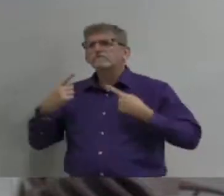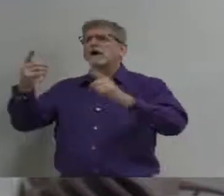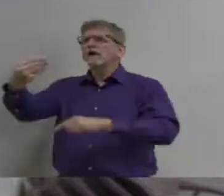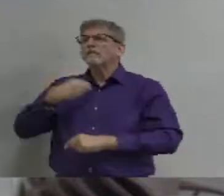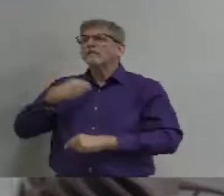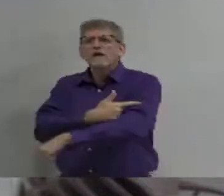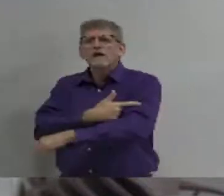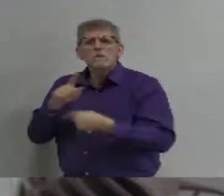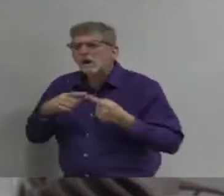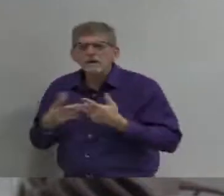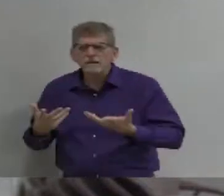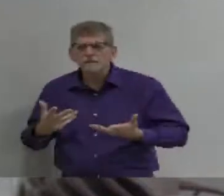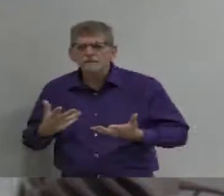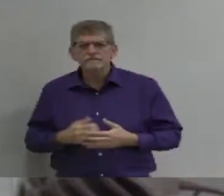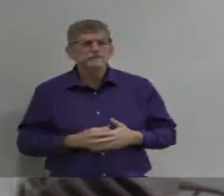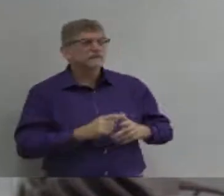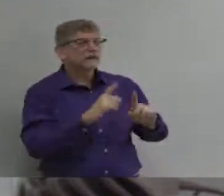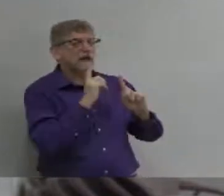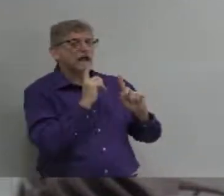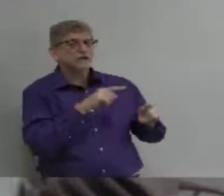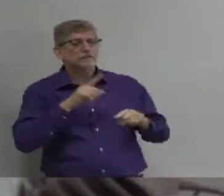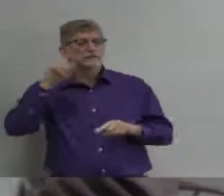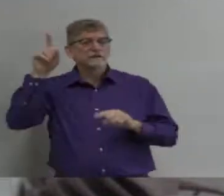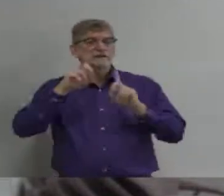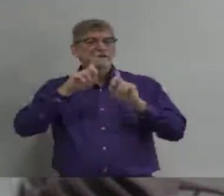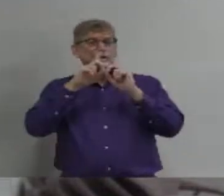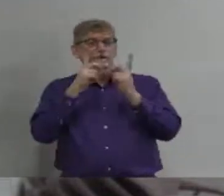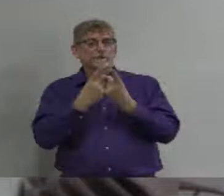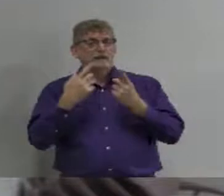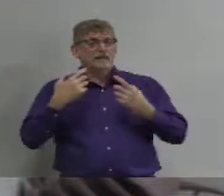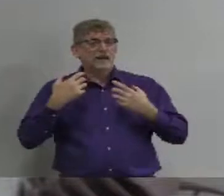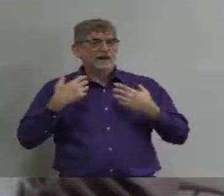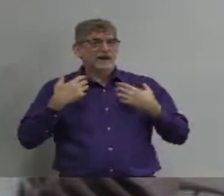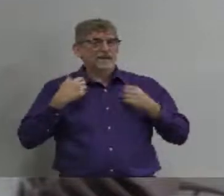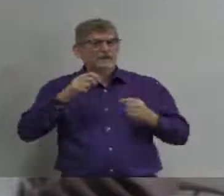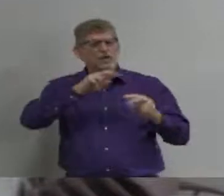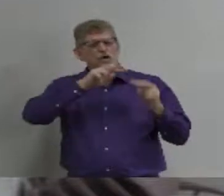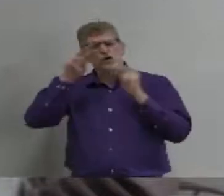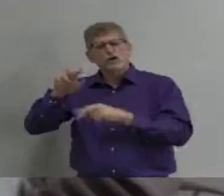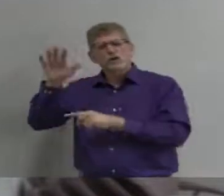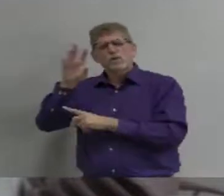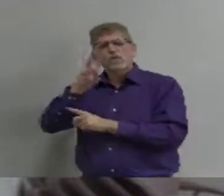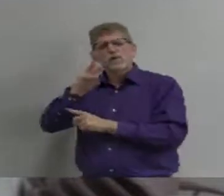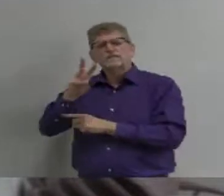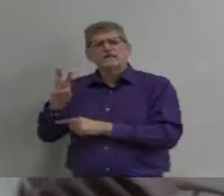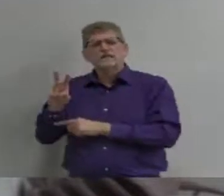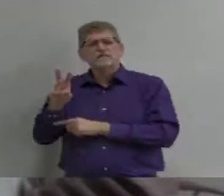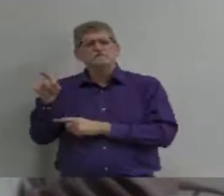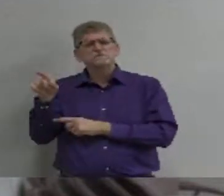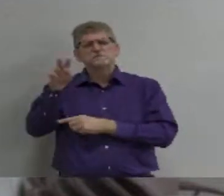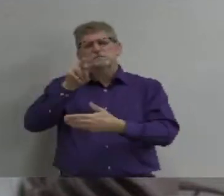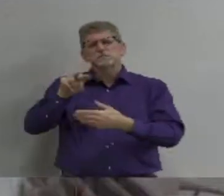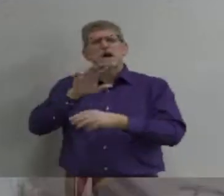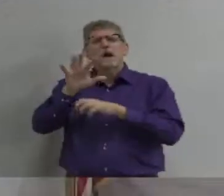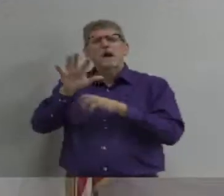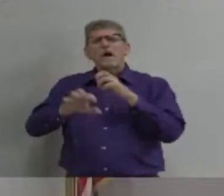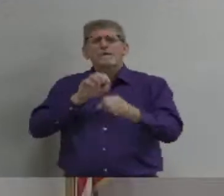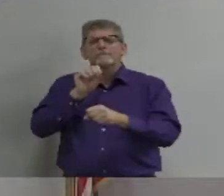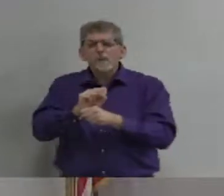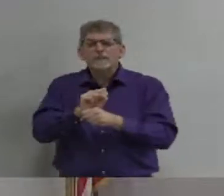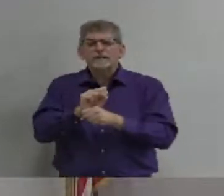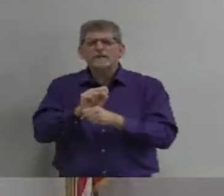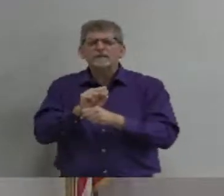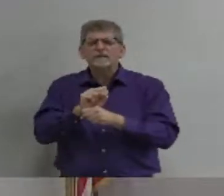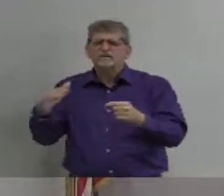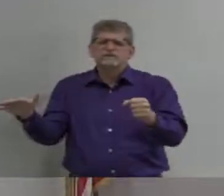health department vaccine site, the appointments right now are being booked into like mid-April. So there is a bit